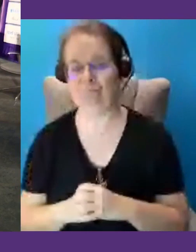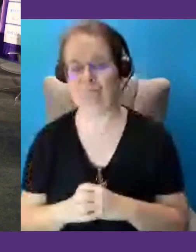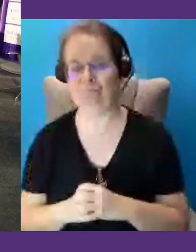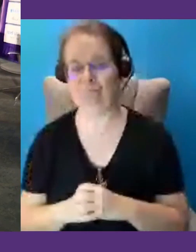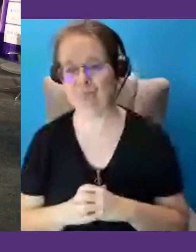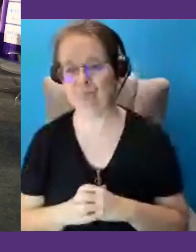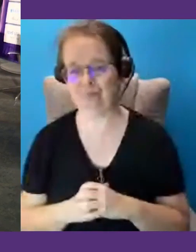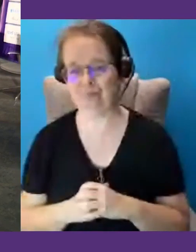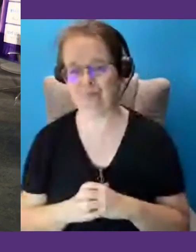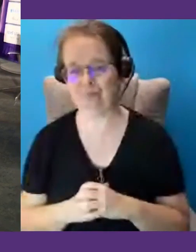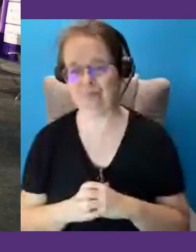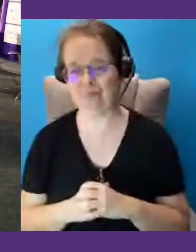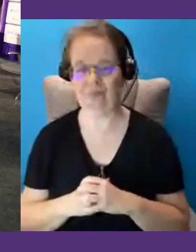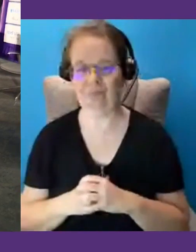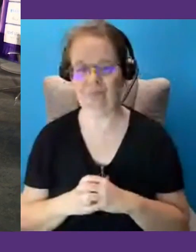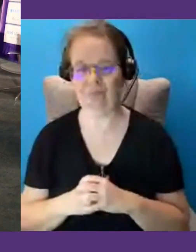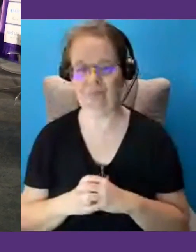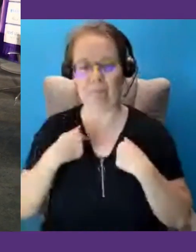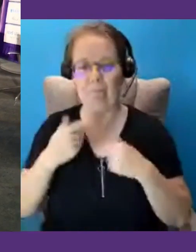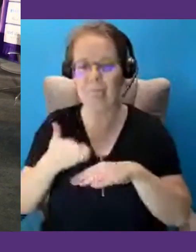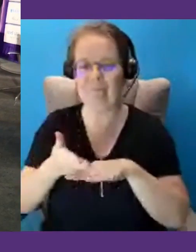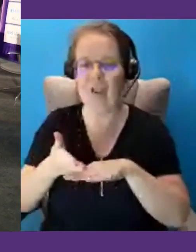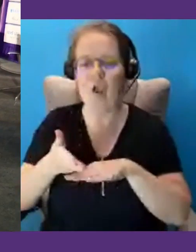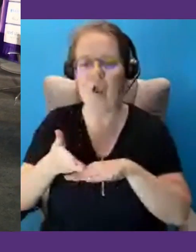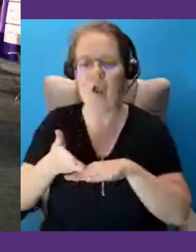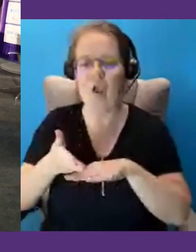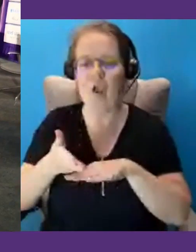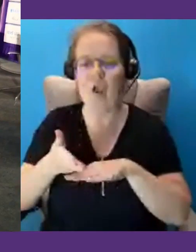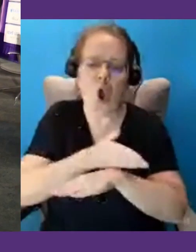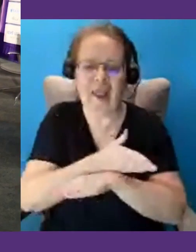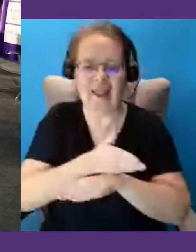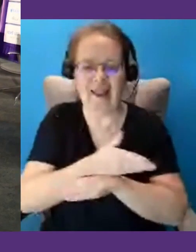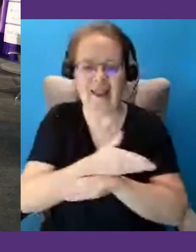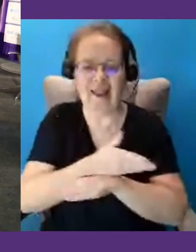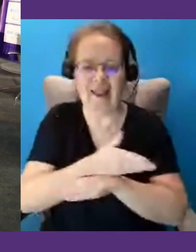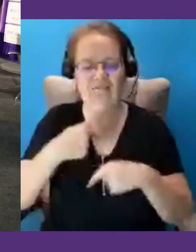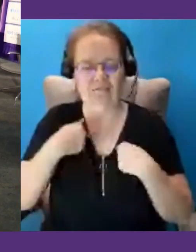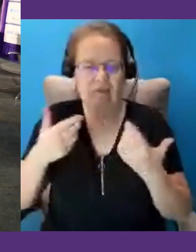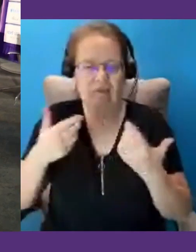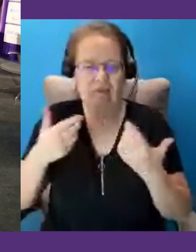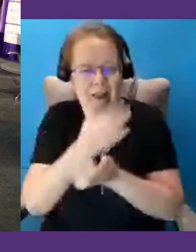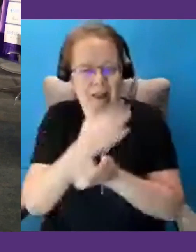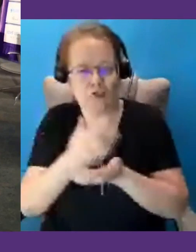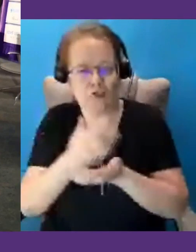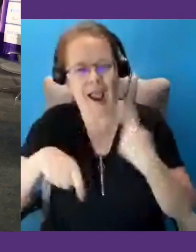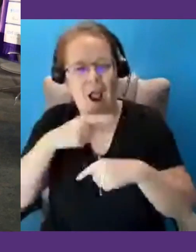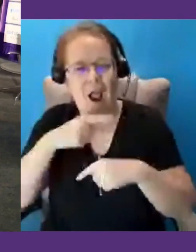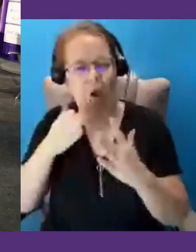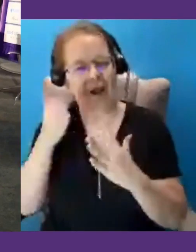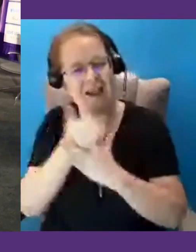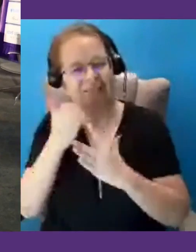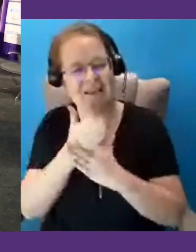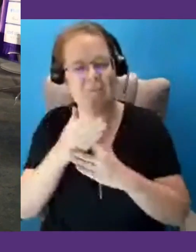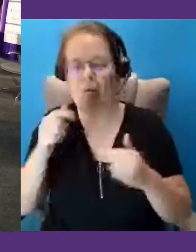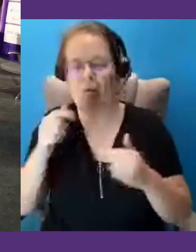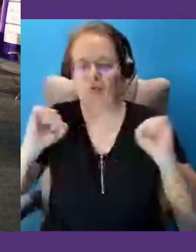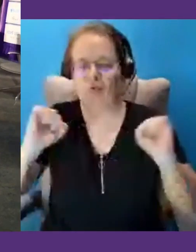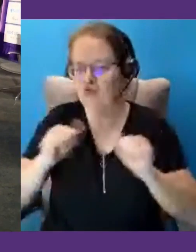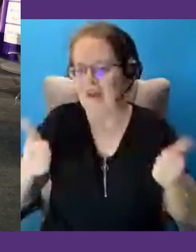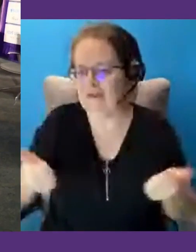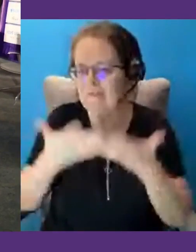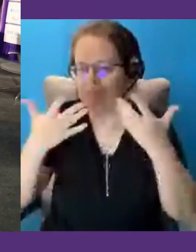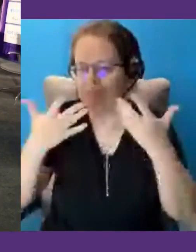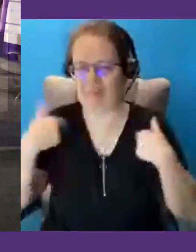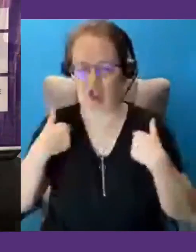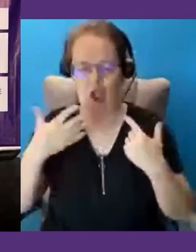our workplaces are fully accessible here at News UK, and if you do have any pointers tonight, we'd love to hear about them, about ways we can